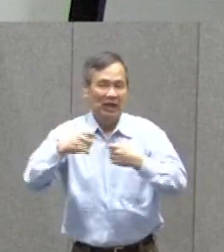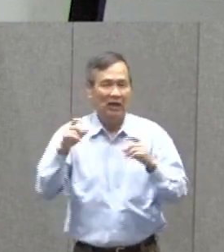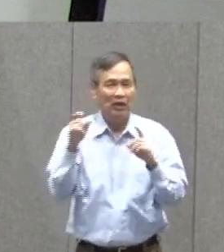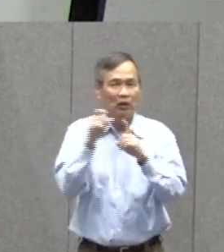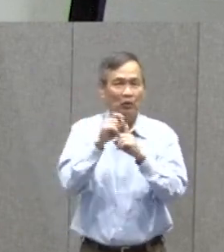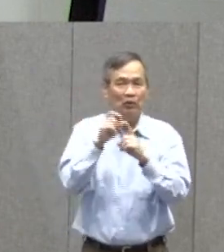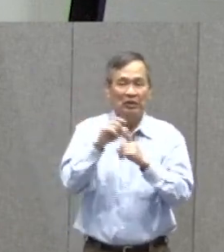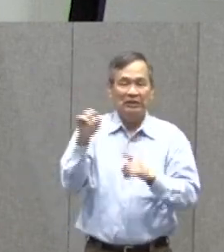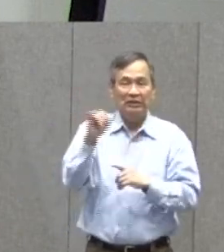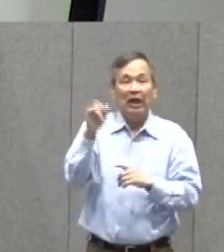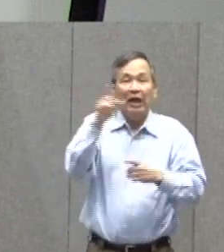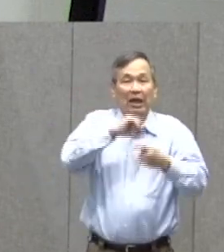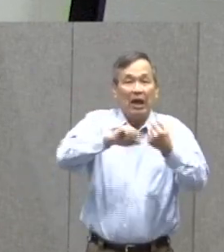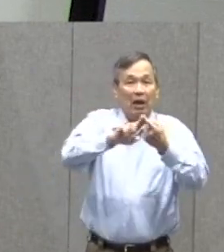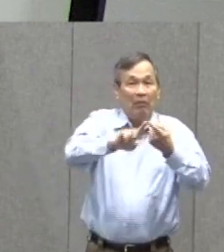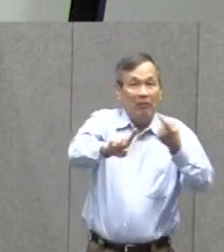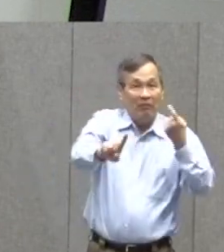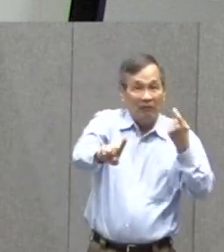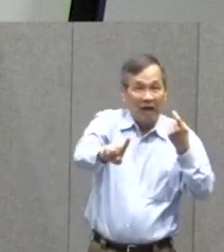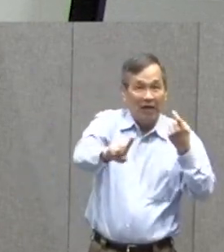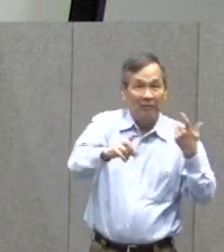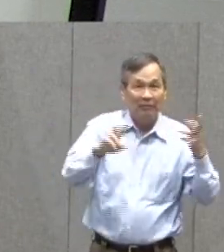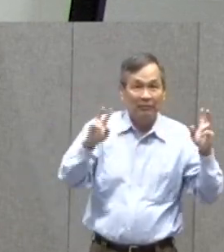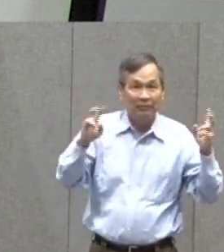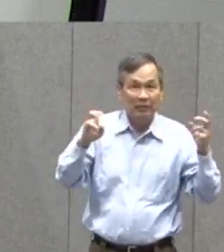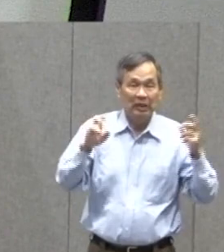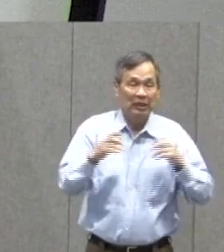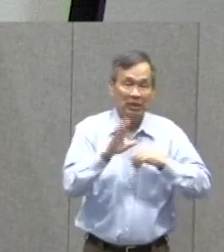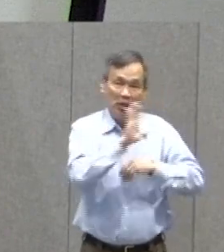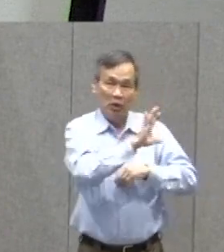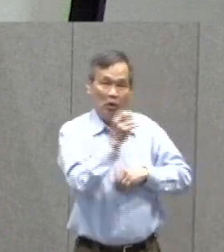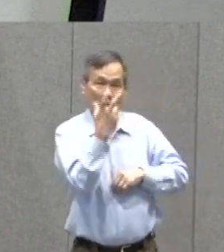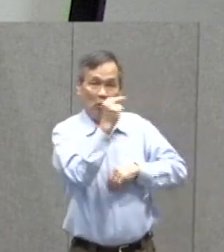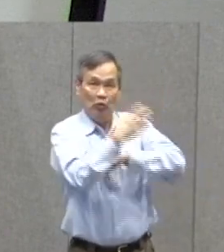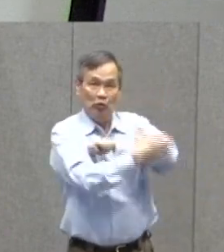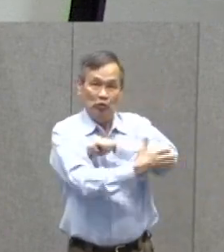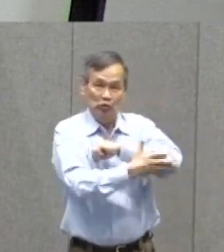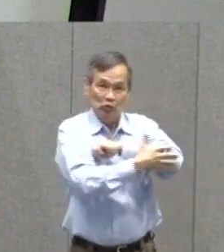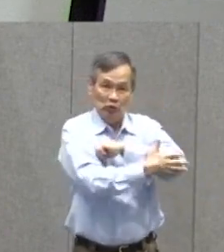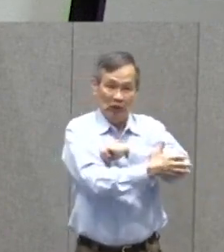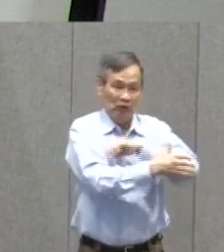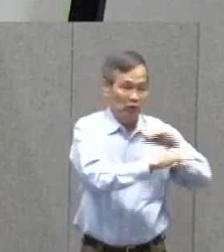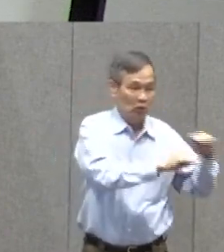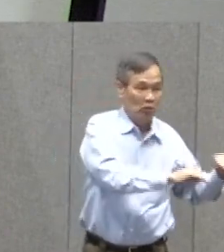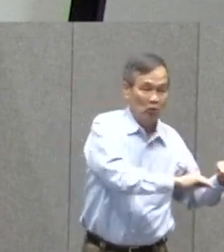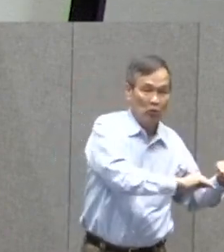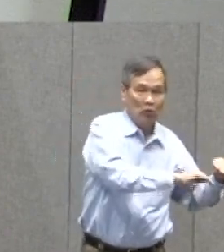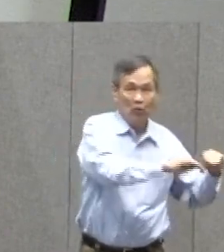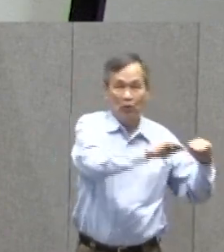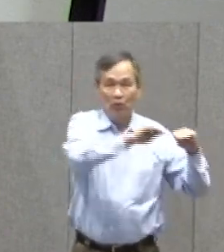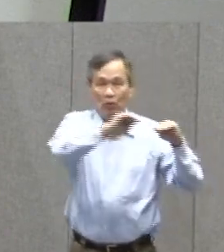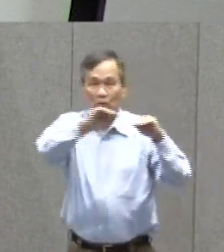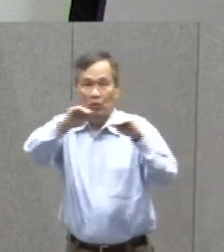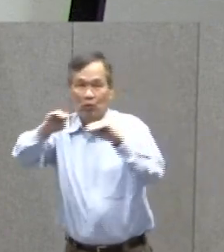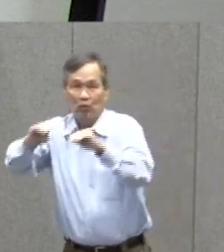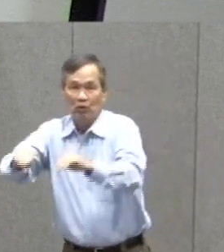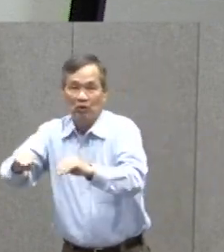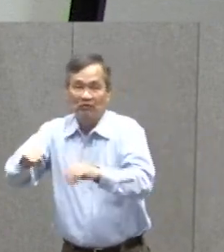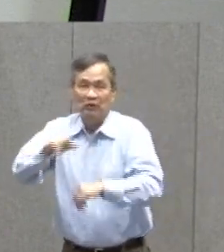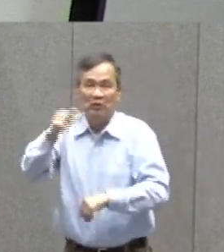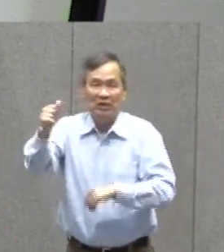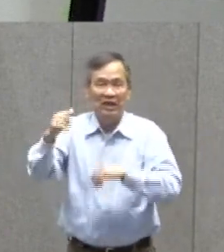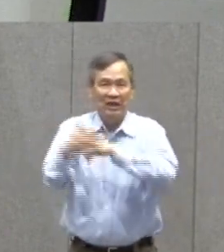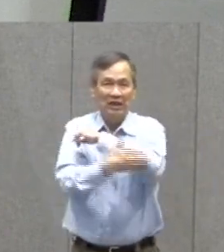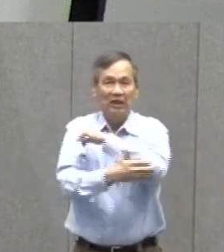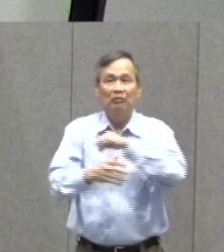immigrants coming from their country into another country. So they are